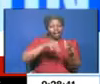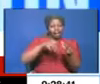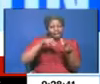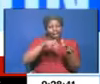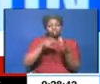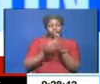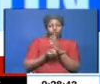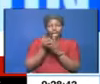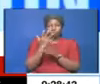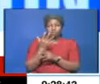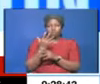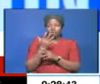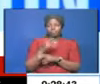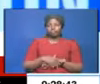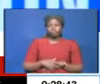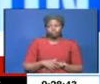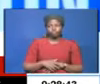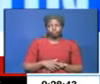will subsidize our agriculture